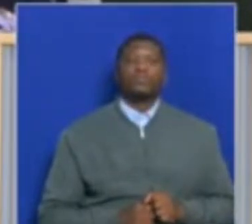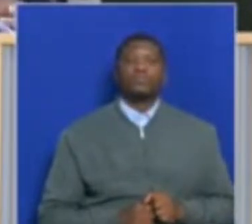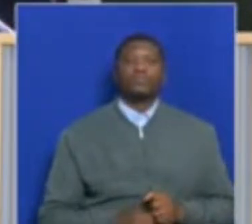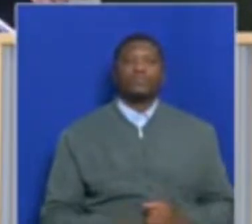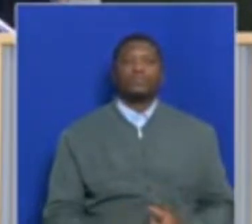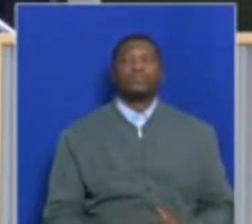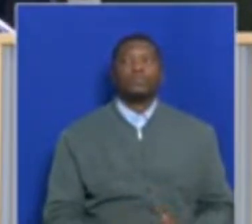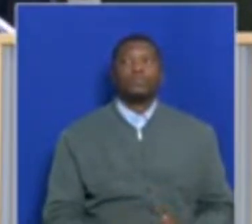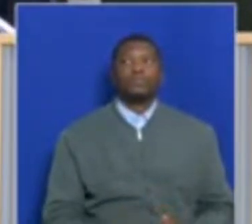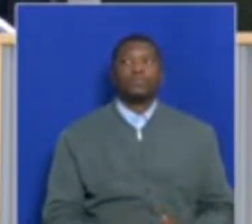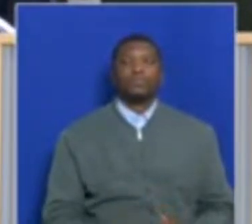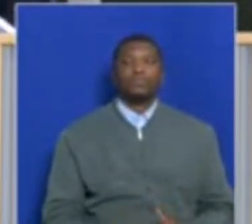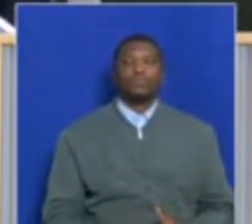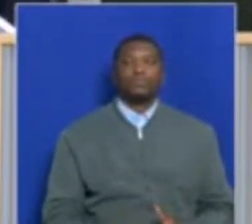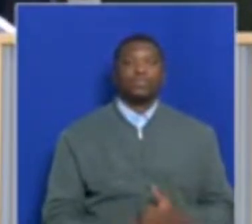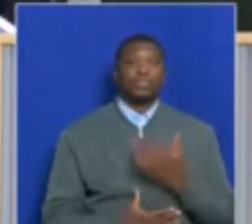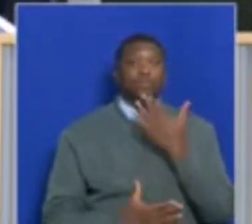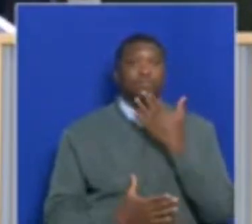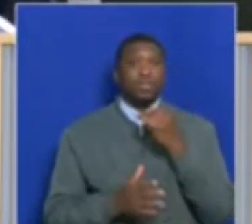Please continue.